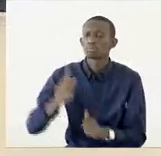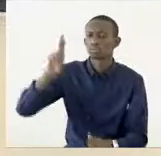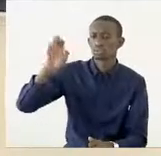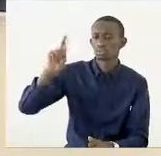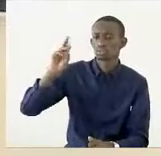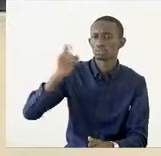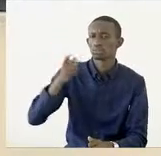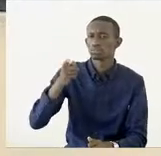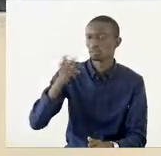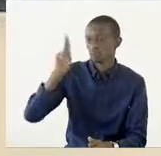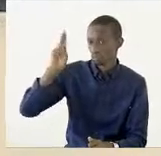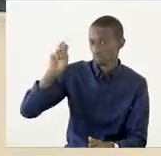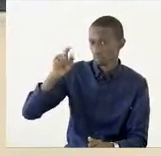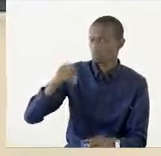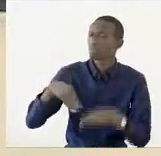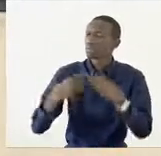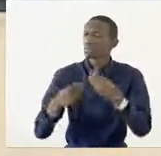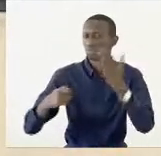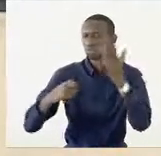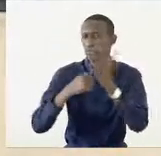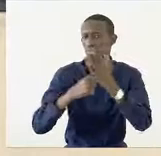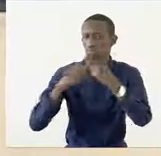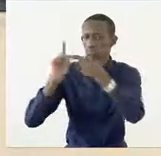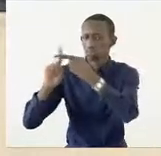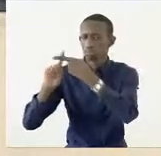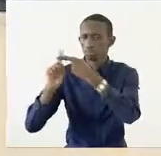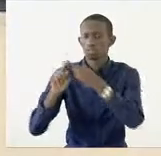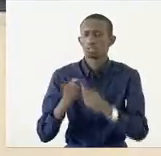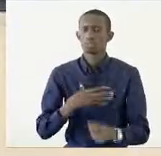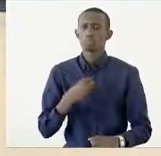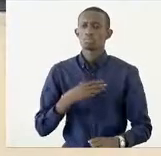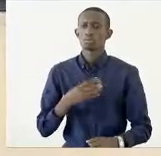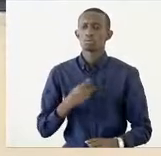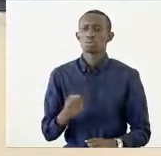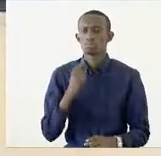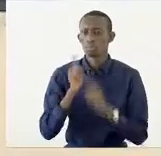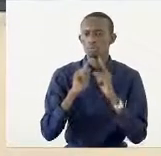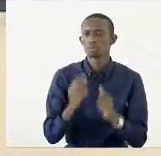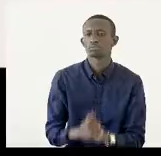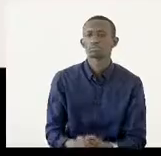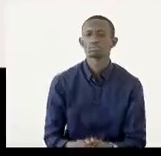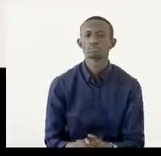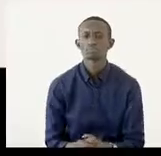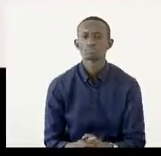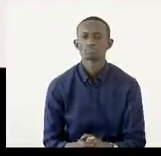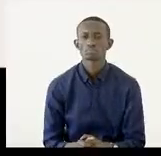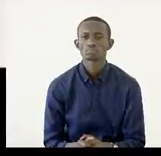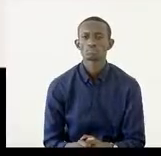So the ketones will be give a positive test, that is a yellow precipitate of this